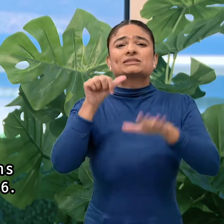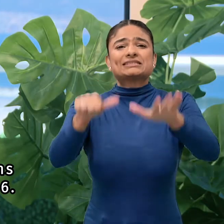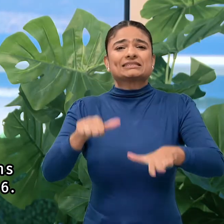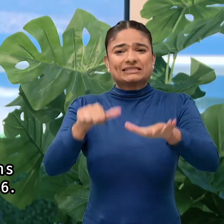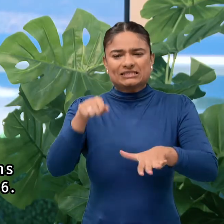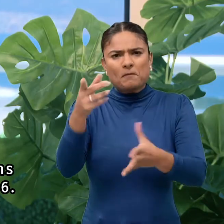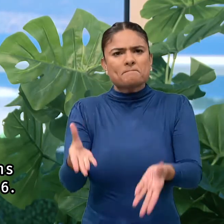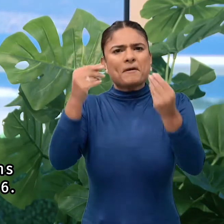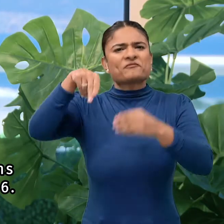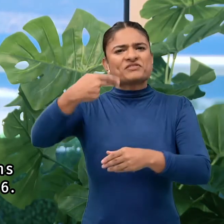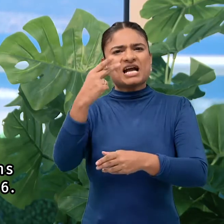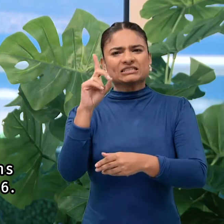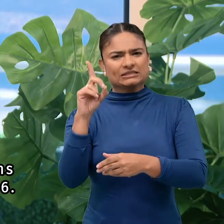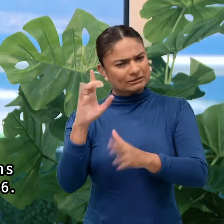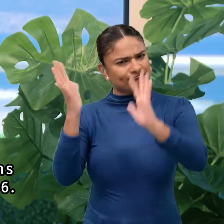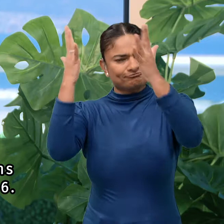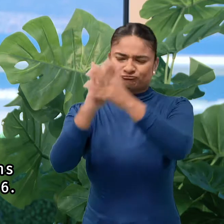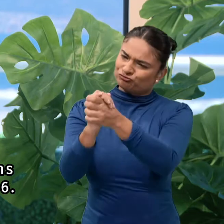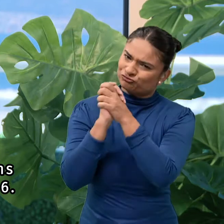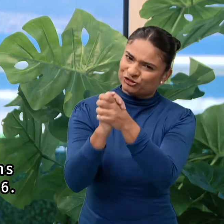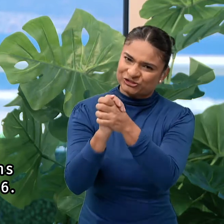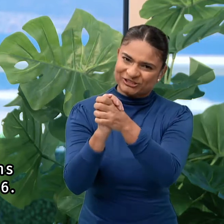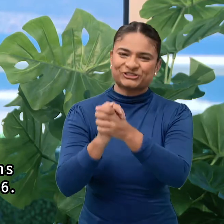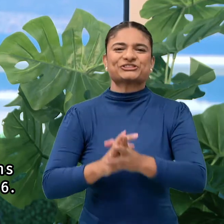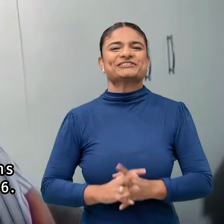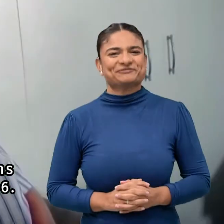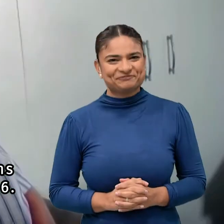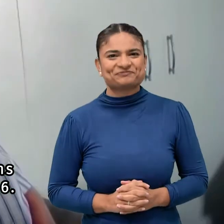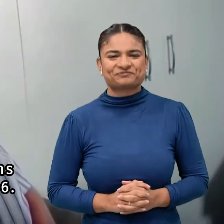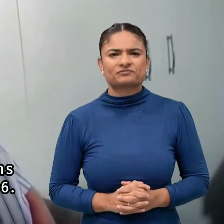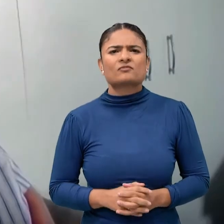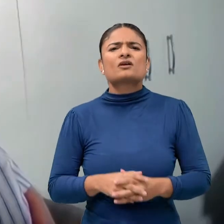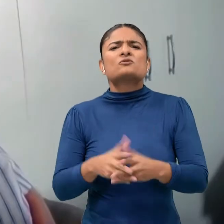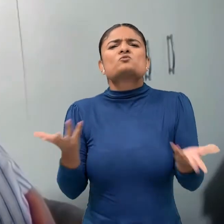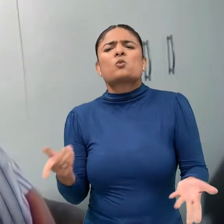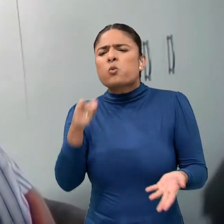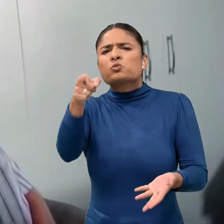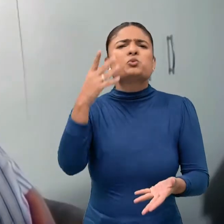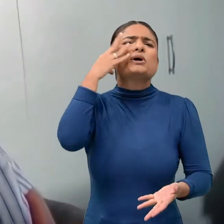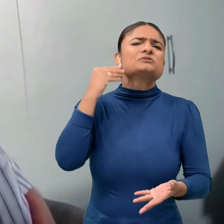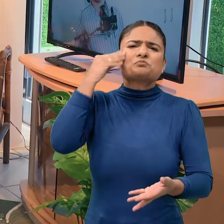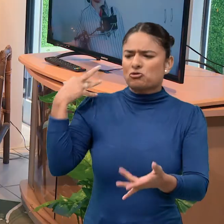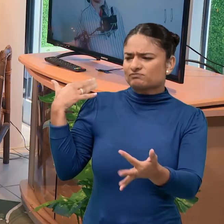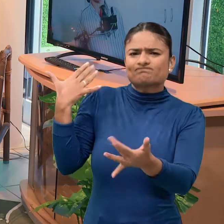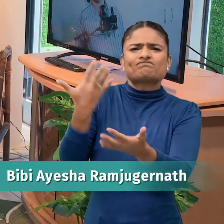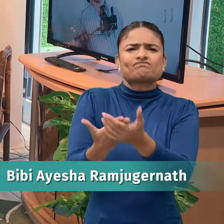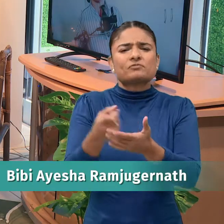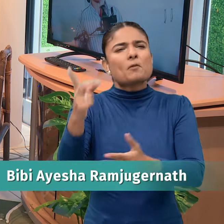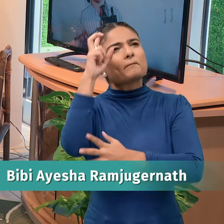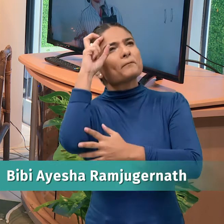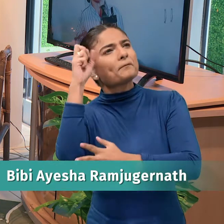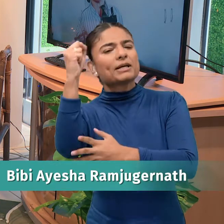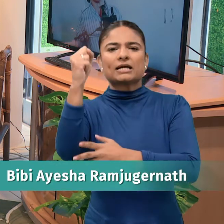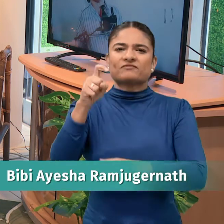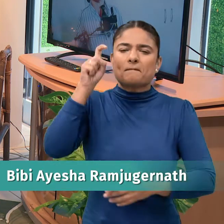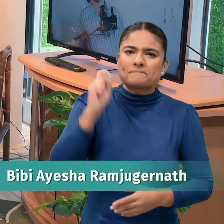say congratulations with your PhD that you obtained in 2016. Vic, leading from your experience, what